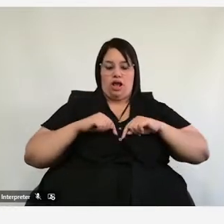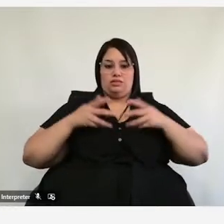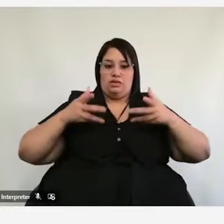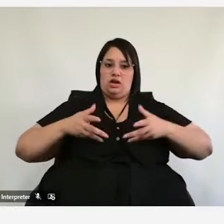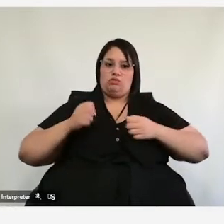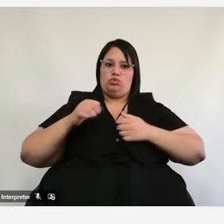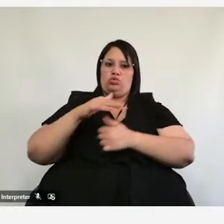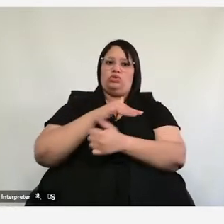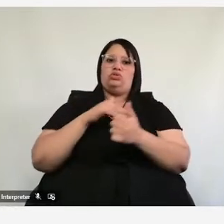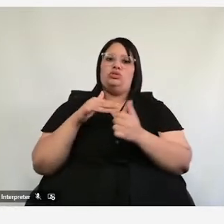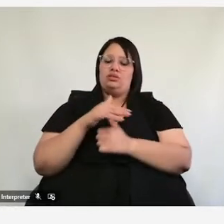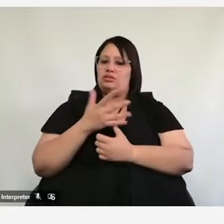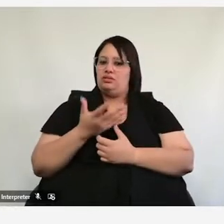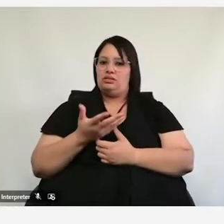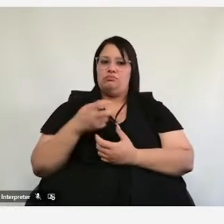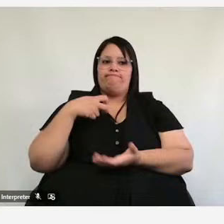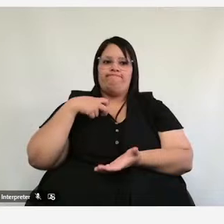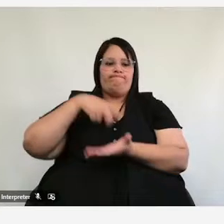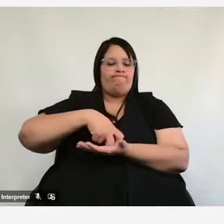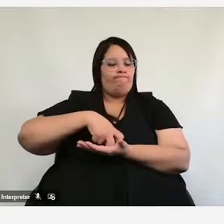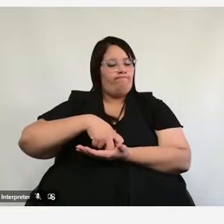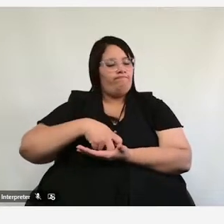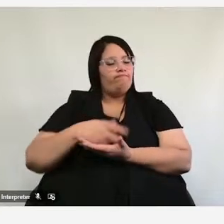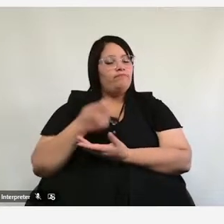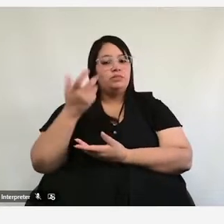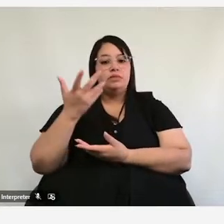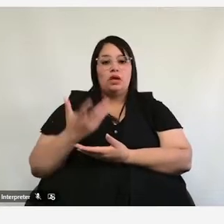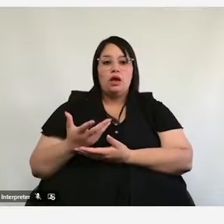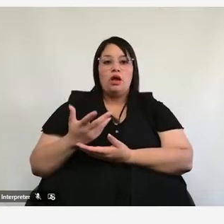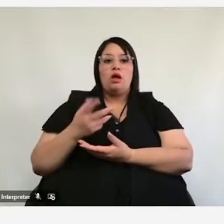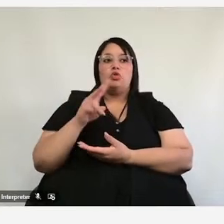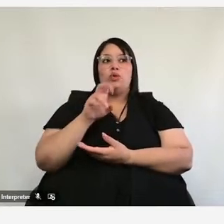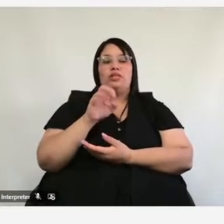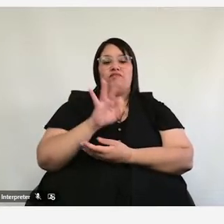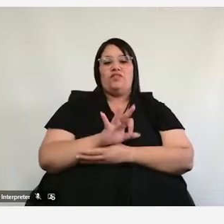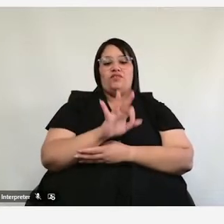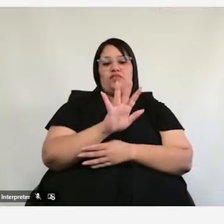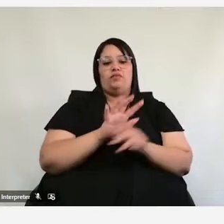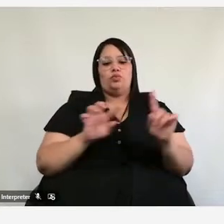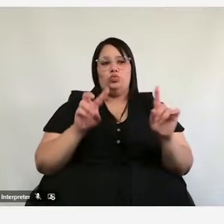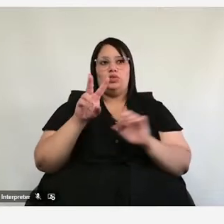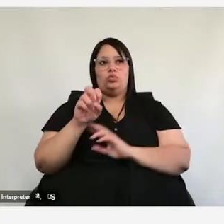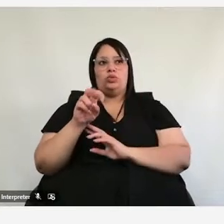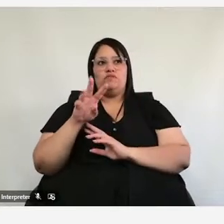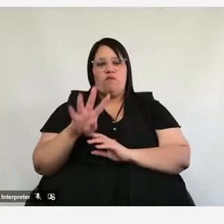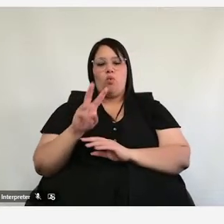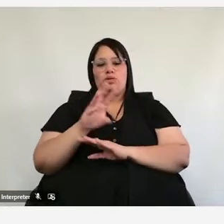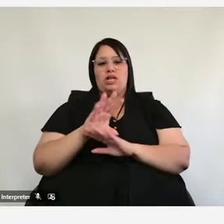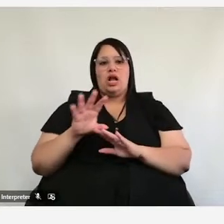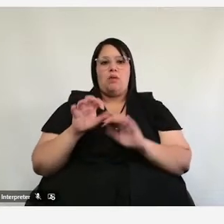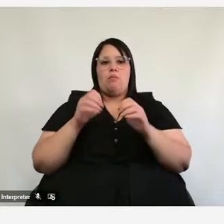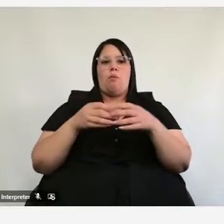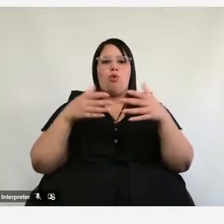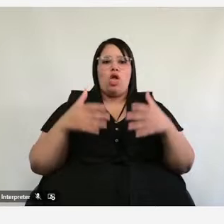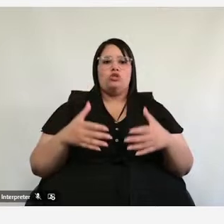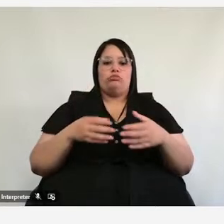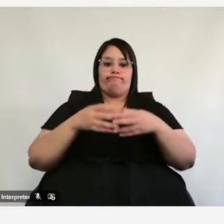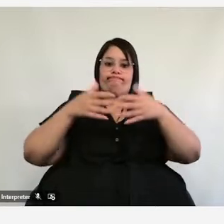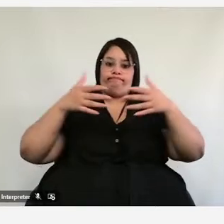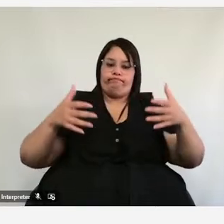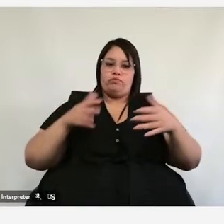today, on our knees. Speaker, from 2015 to 2024, the Western Cape population increased